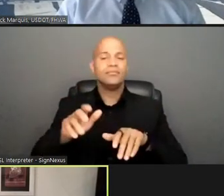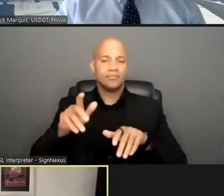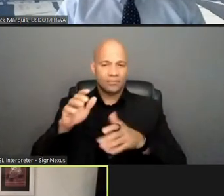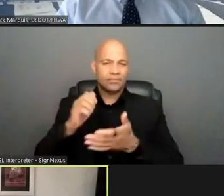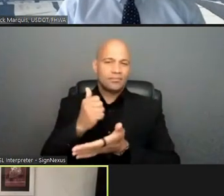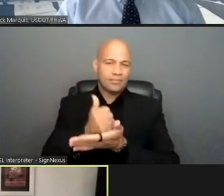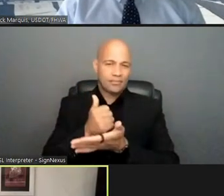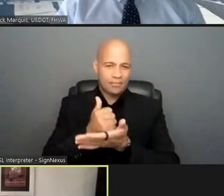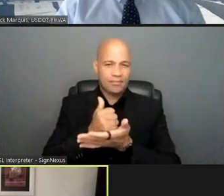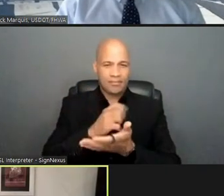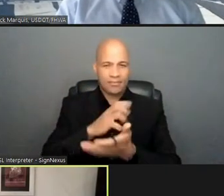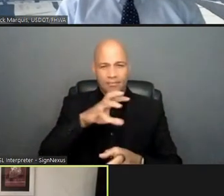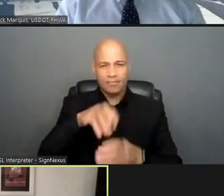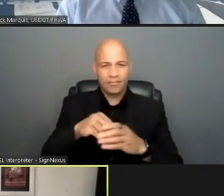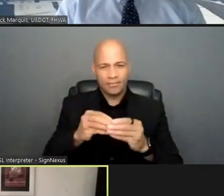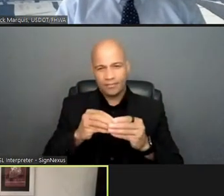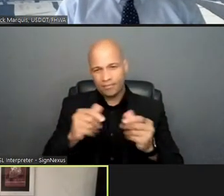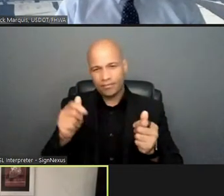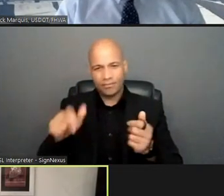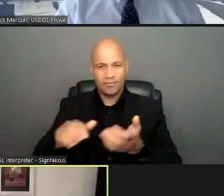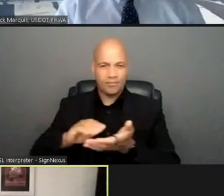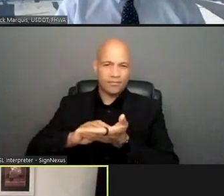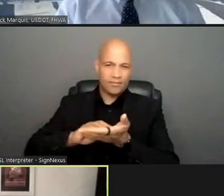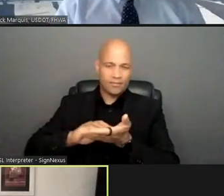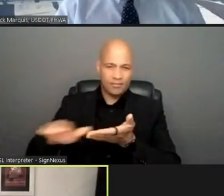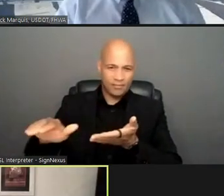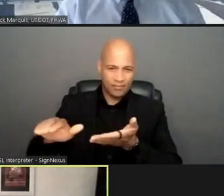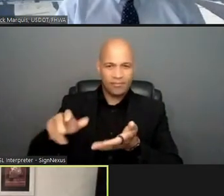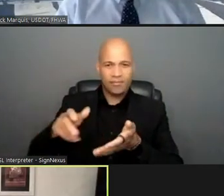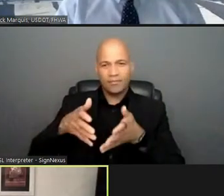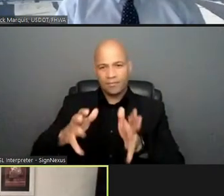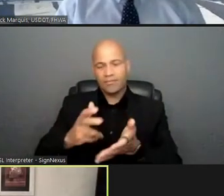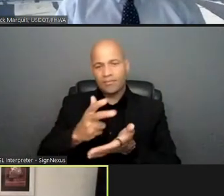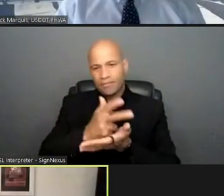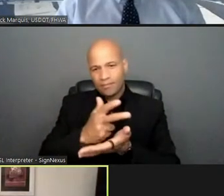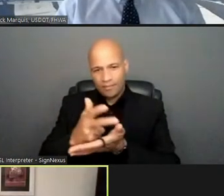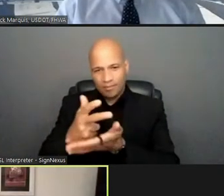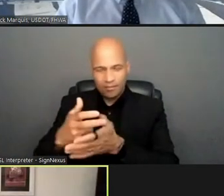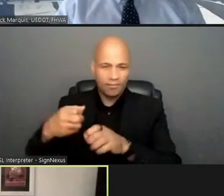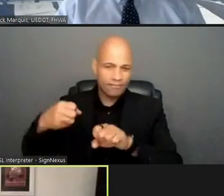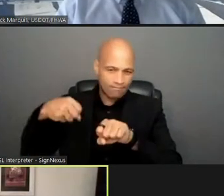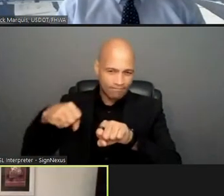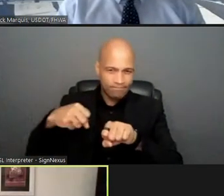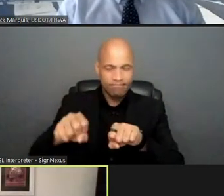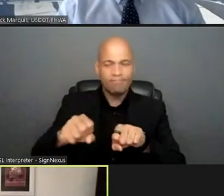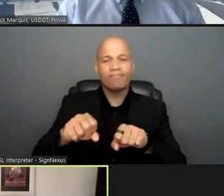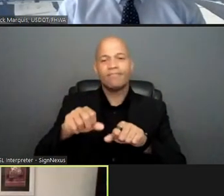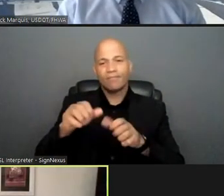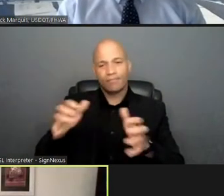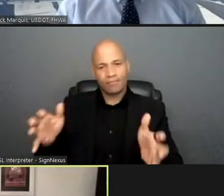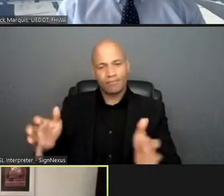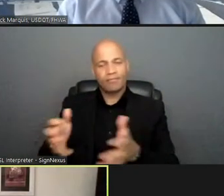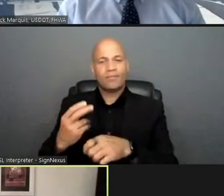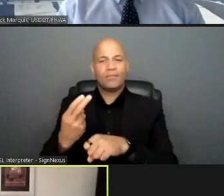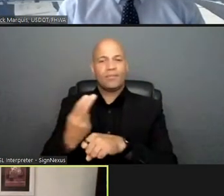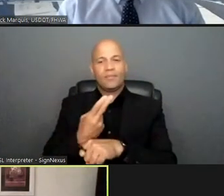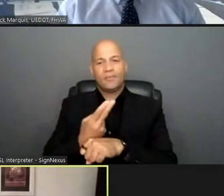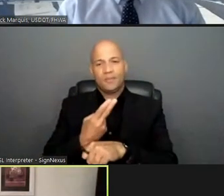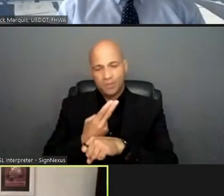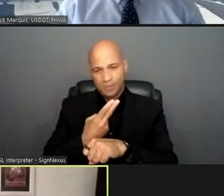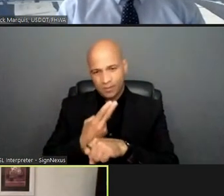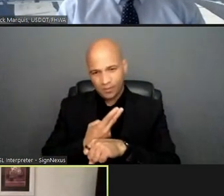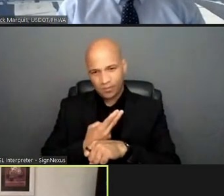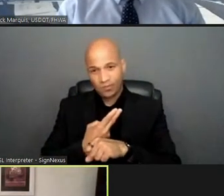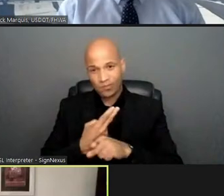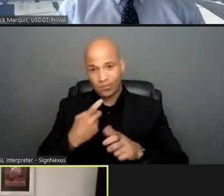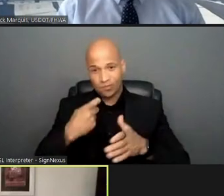safety and should be exempt from the congestion charges adequate parking should be allowed for motorcycles and encouraged to encourage their use there is no implementing a congestion